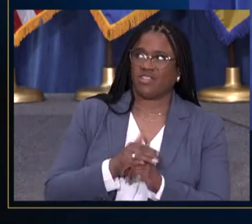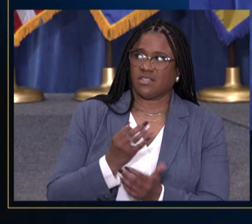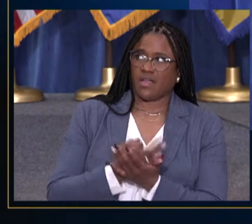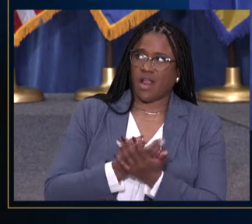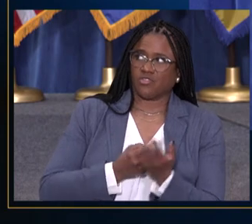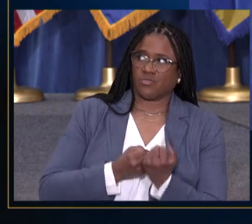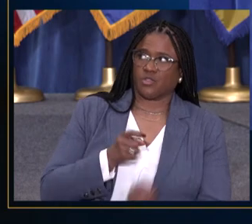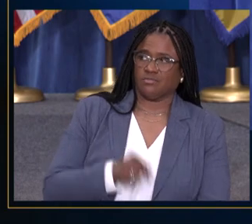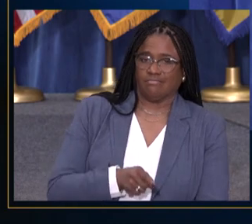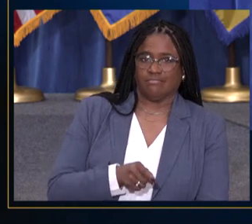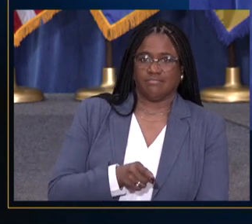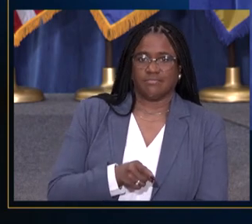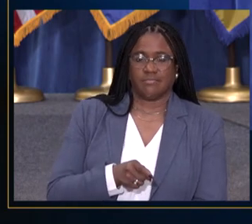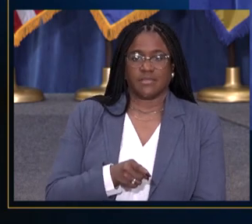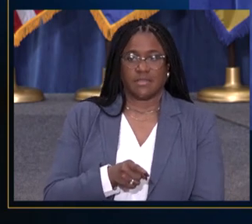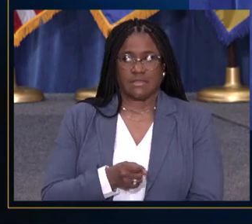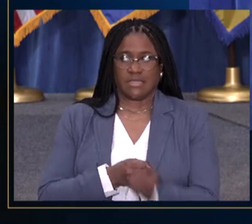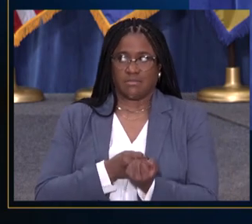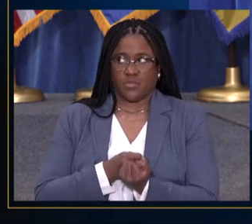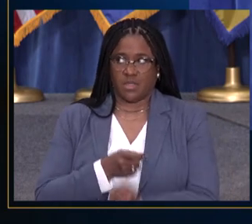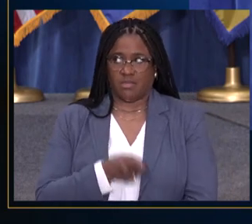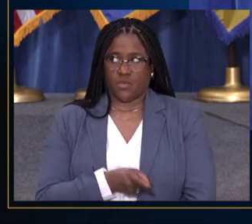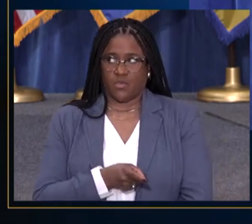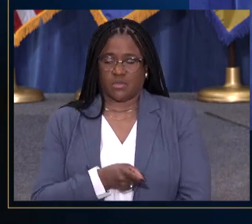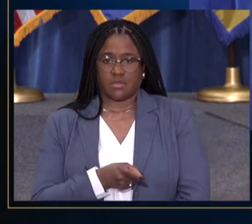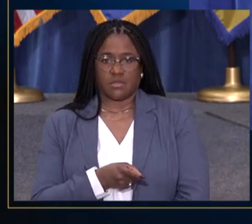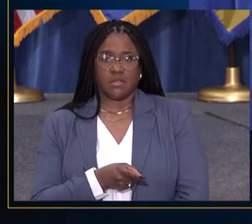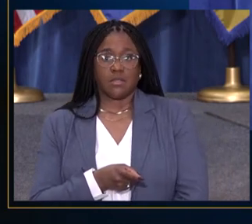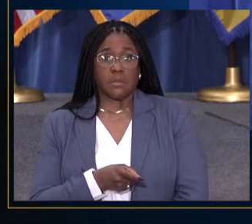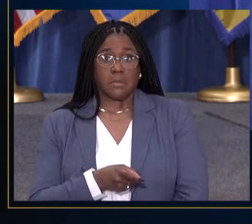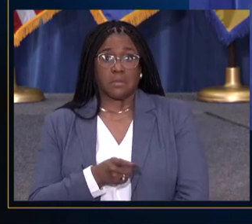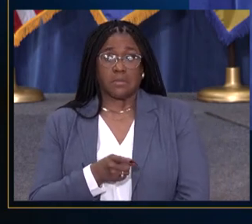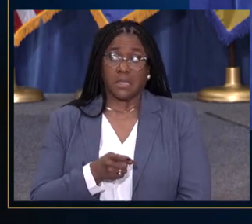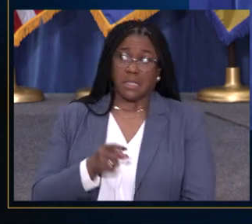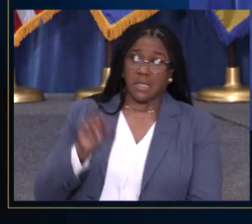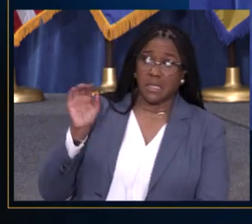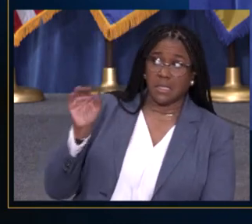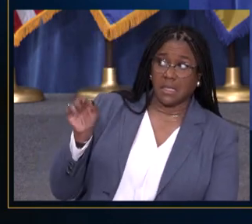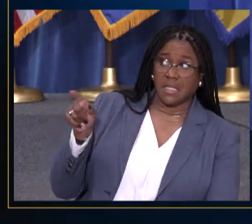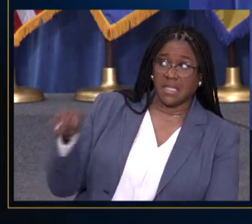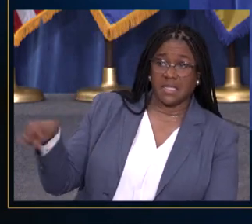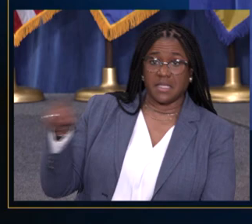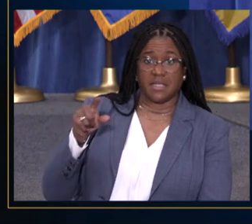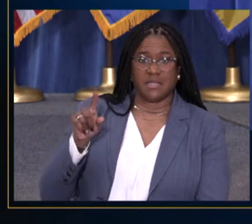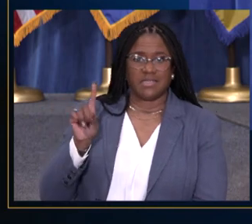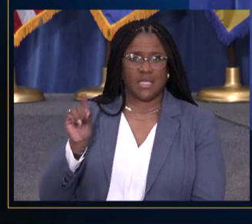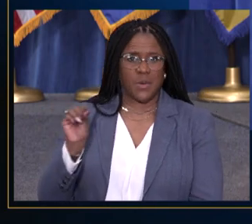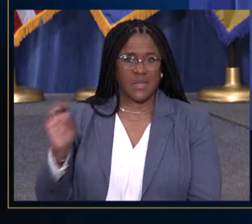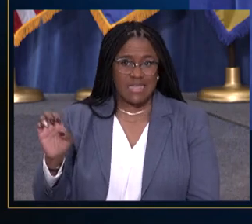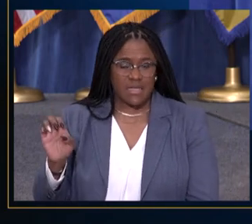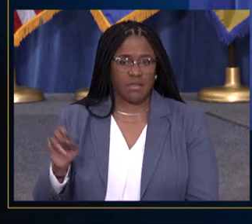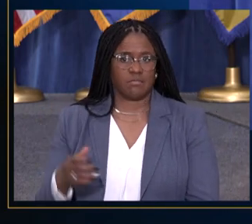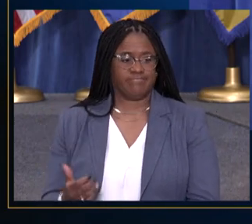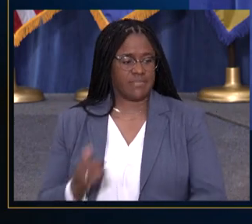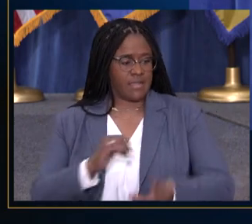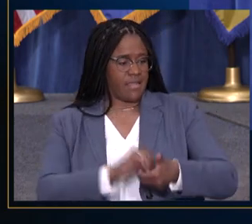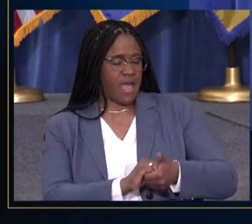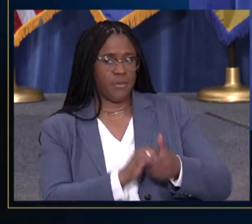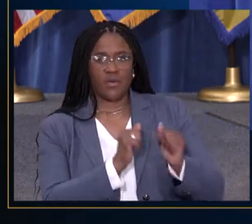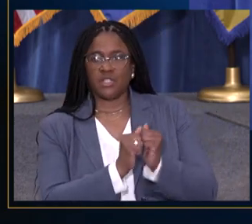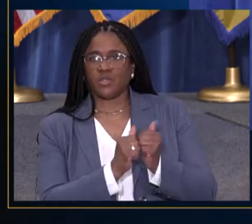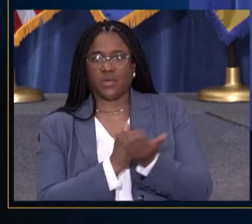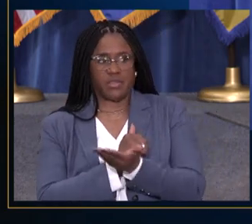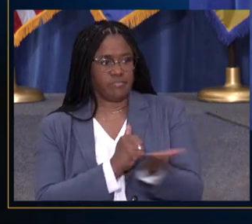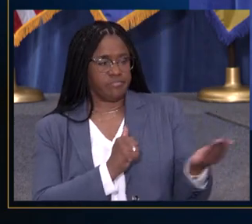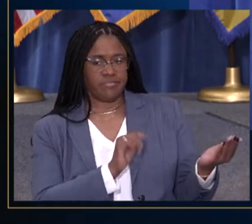and some backing for those two. So if it is through the Department of Education in collaboration with